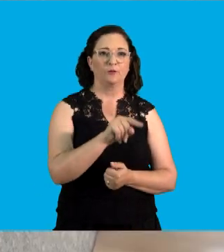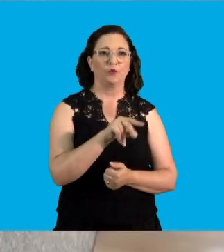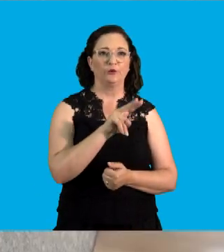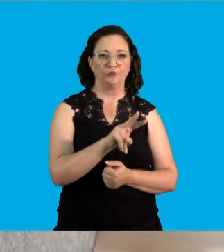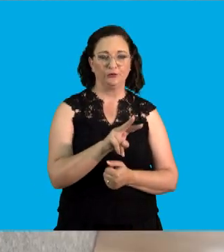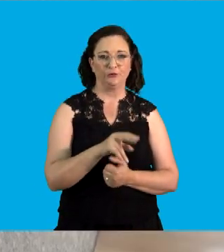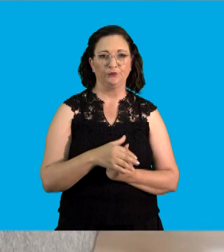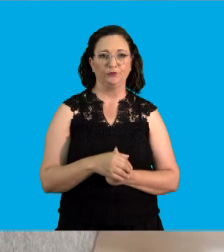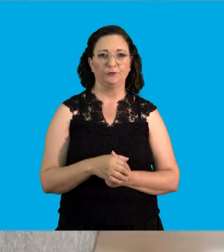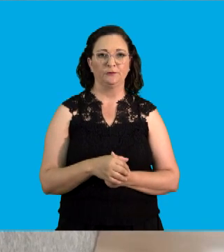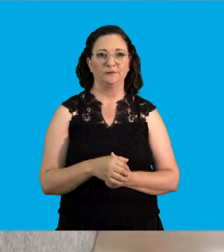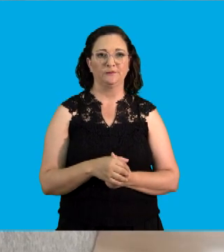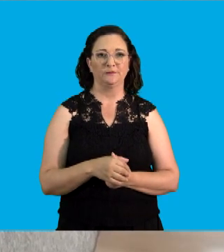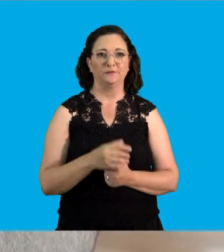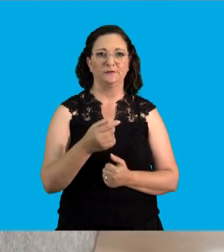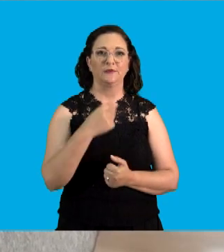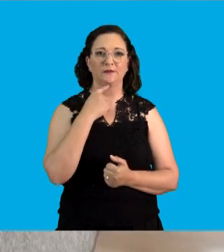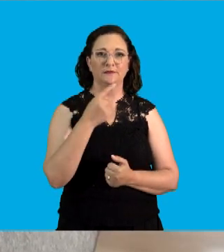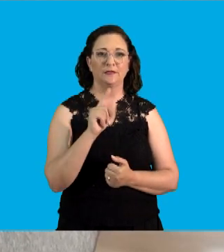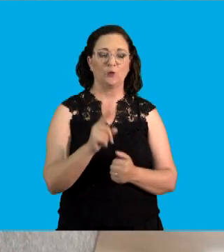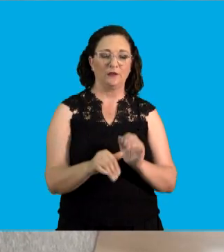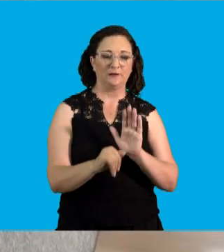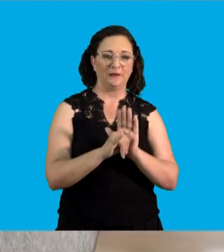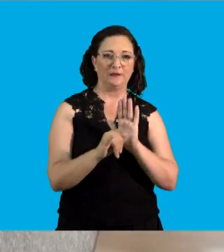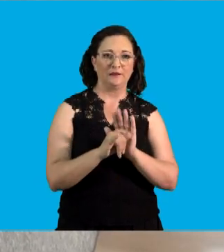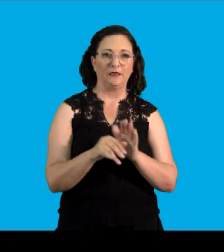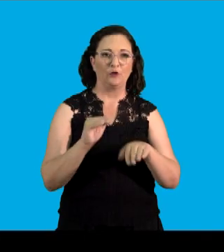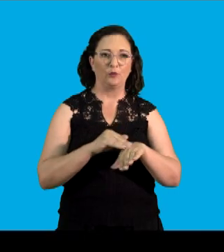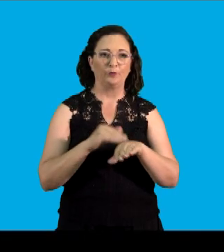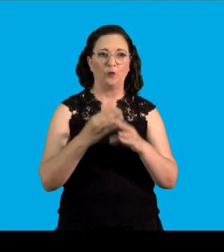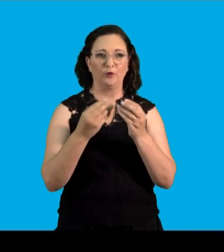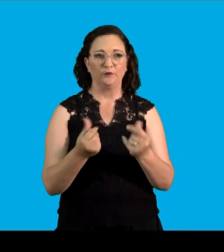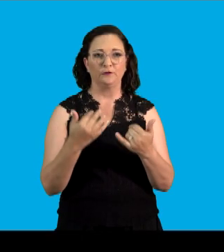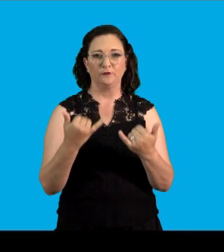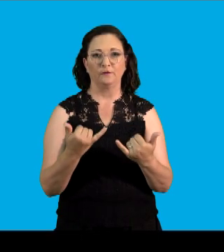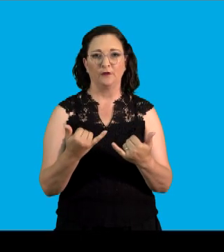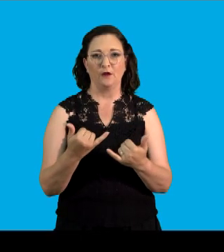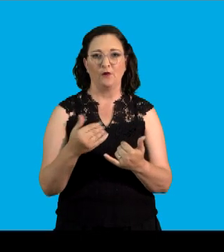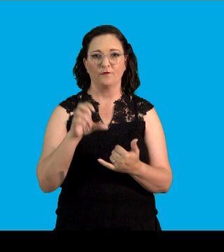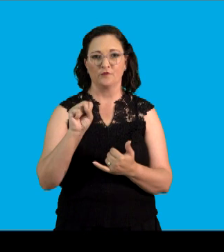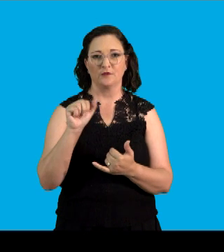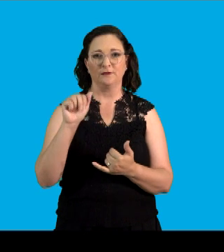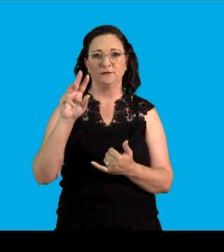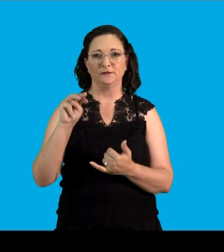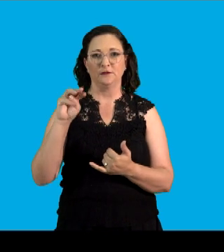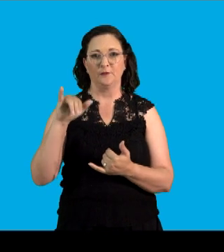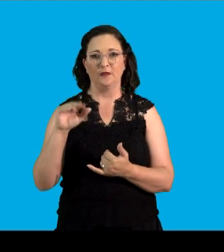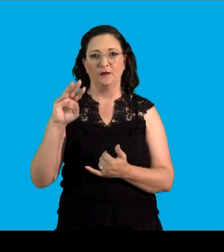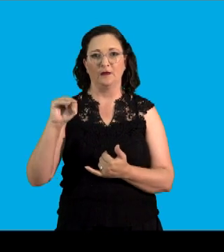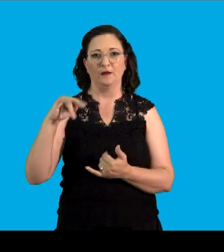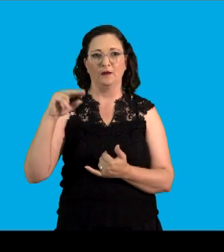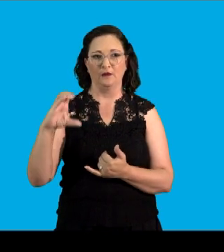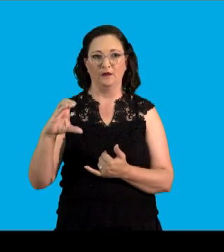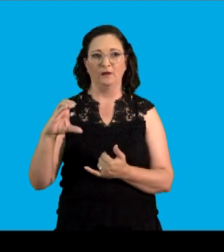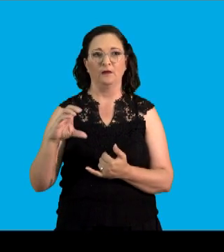3.2, identify the problem solving technique that is applied by semi-inc in each statement below. Then you'll say